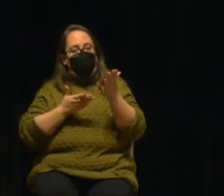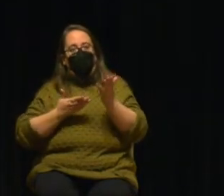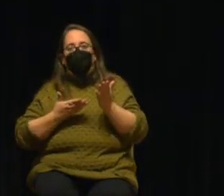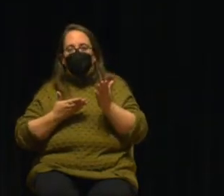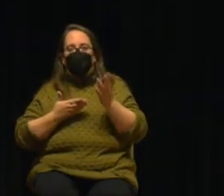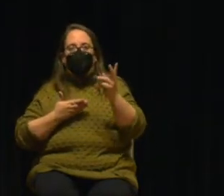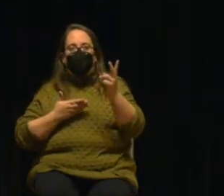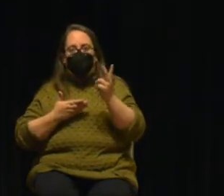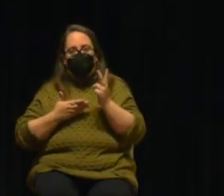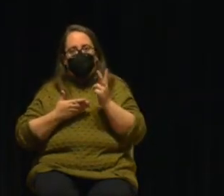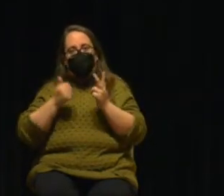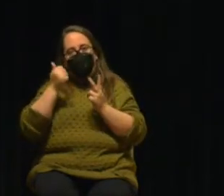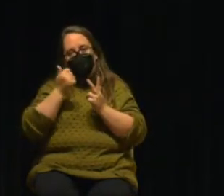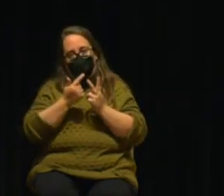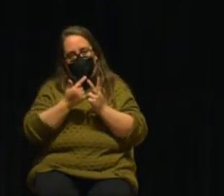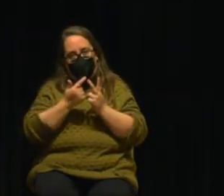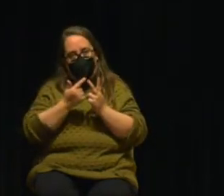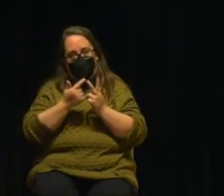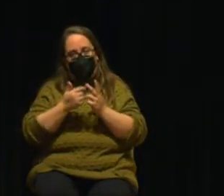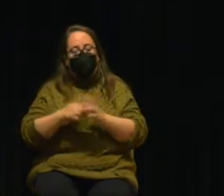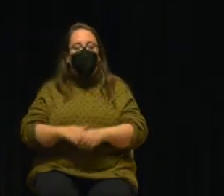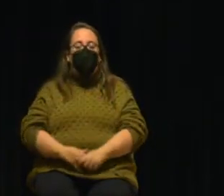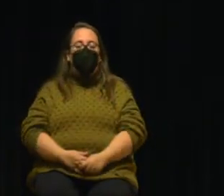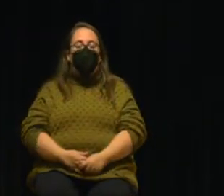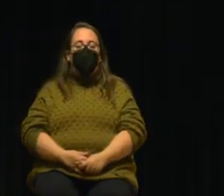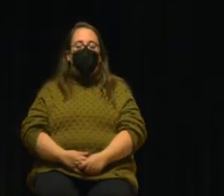had brought his brother to his office that day.